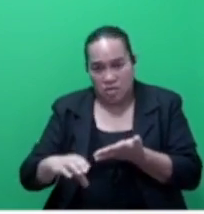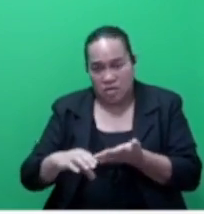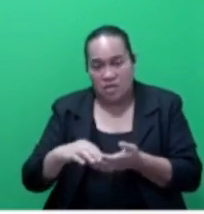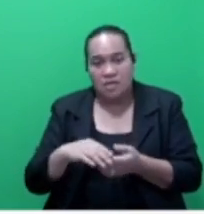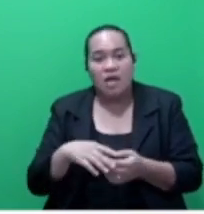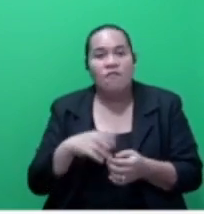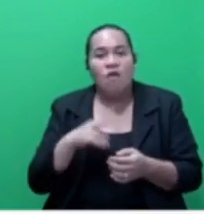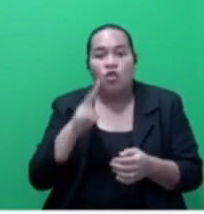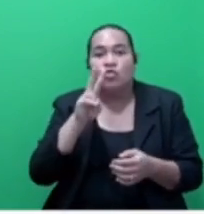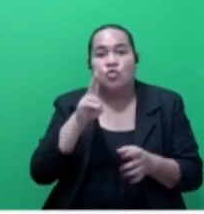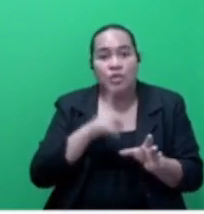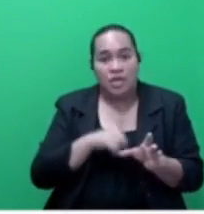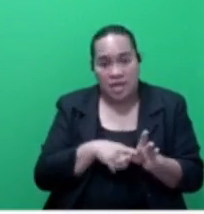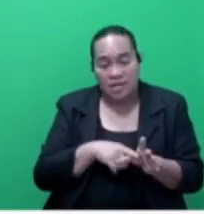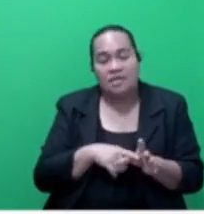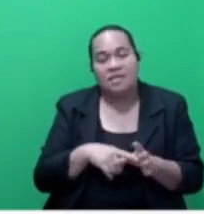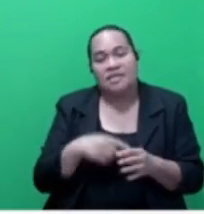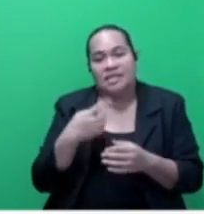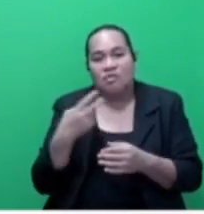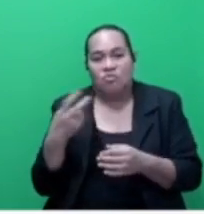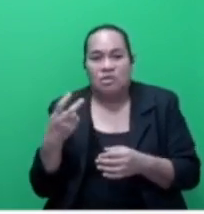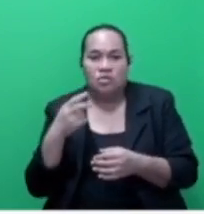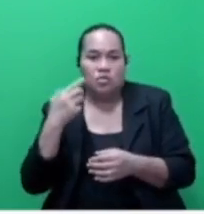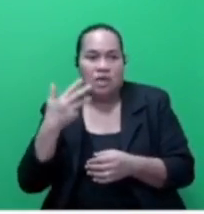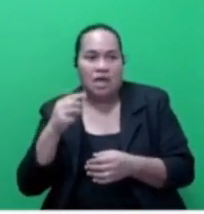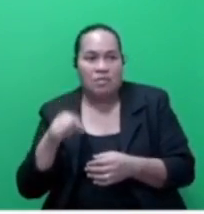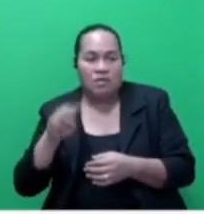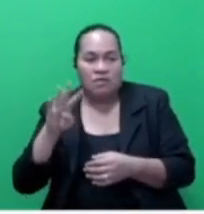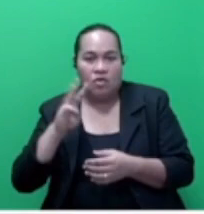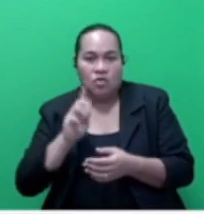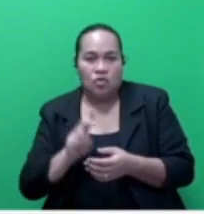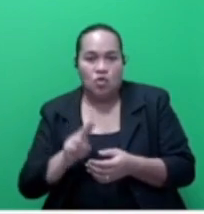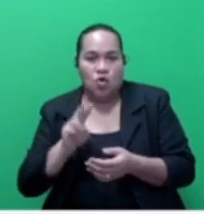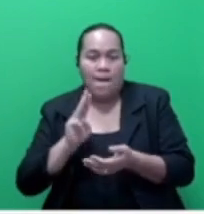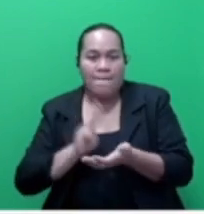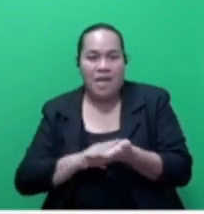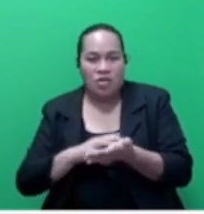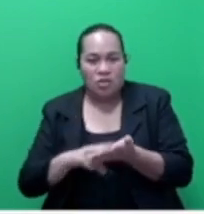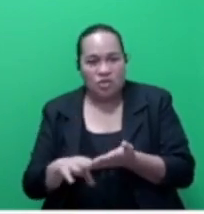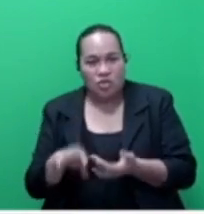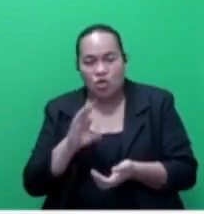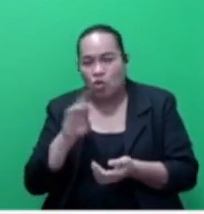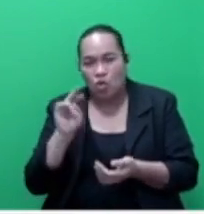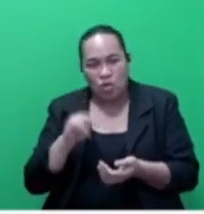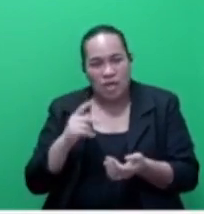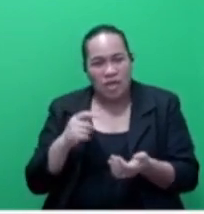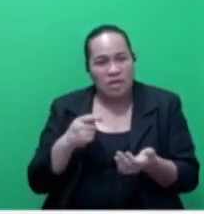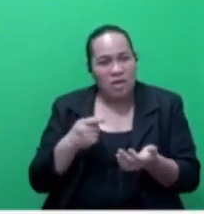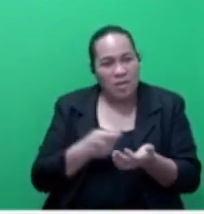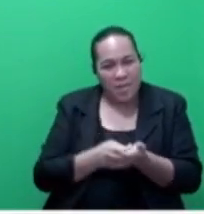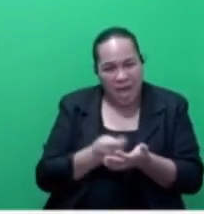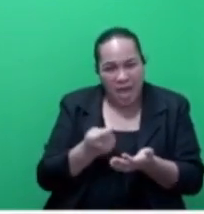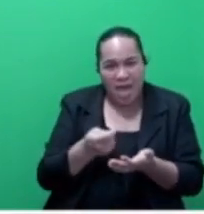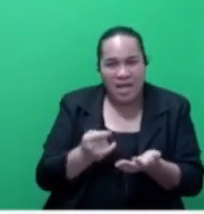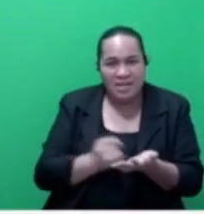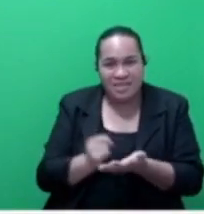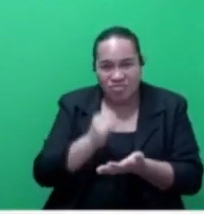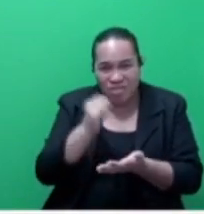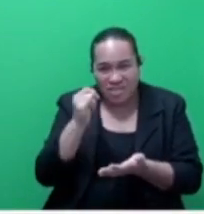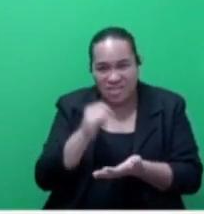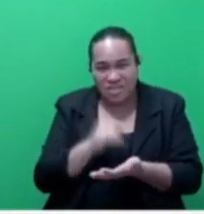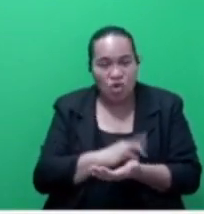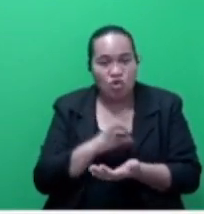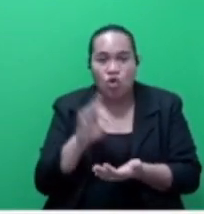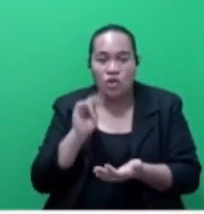years would be $9.2 million. And of course, as I mentioned, there's no principal payments, there's no payments of fees or charges,